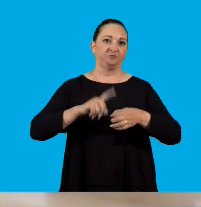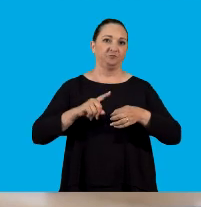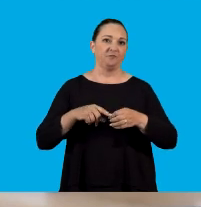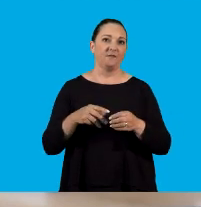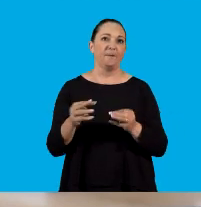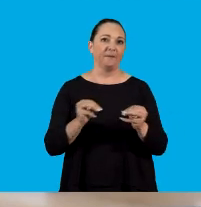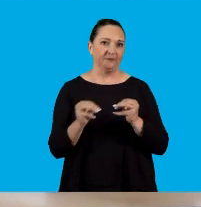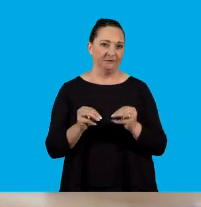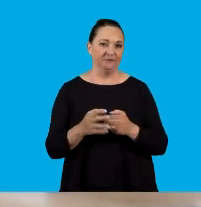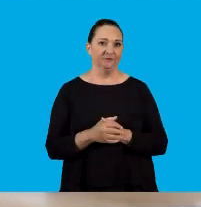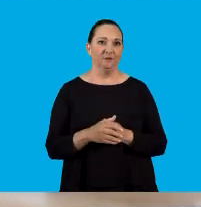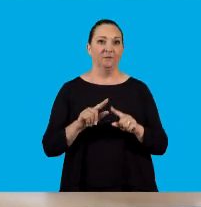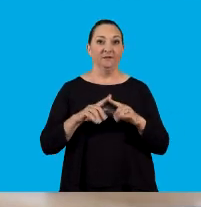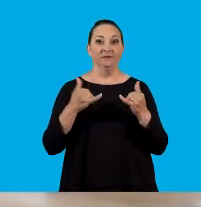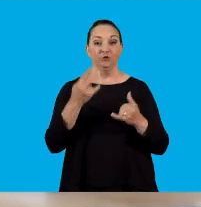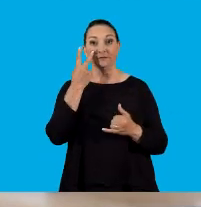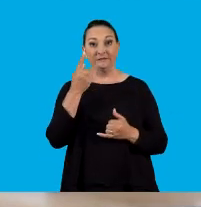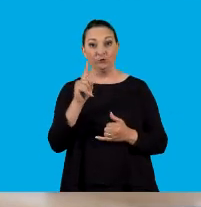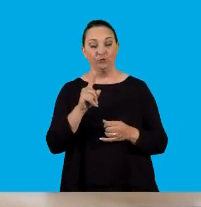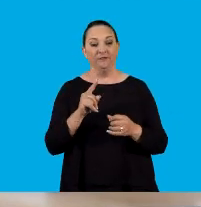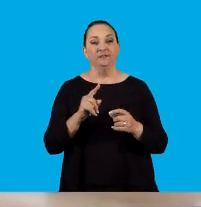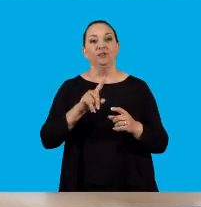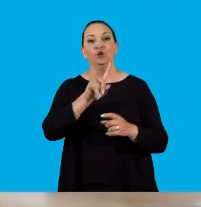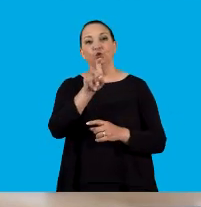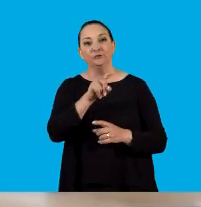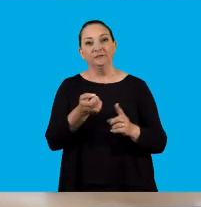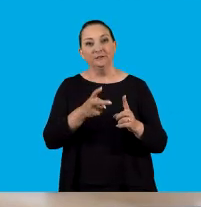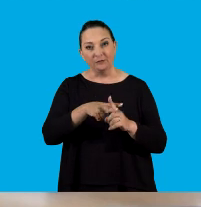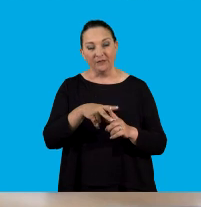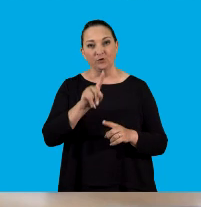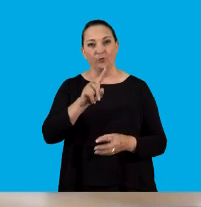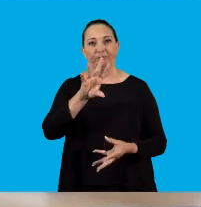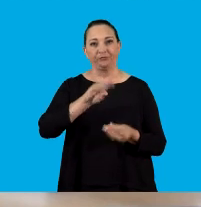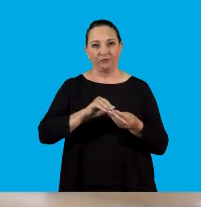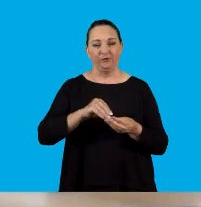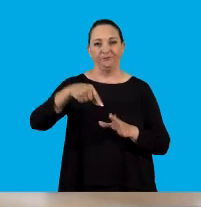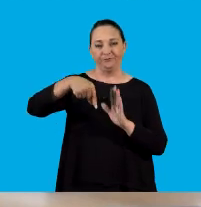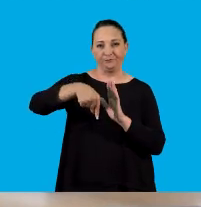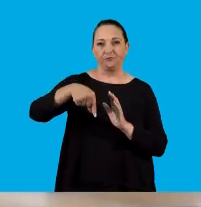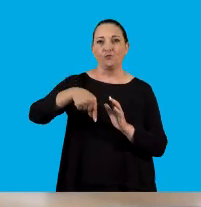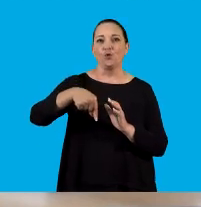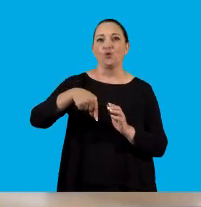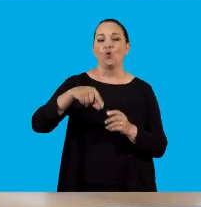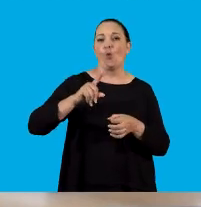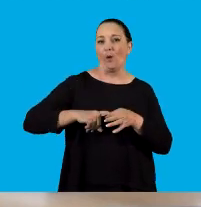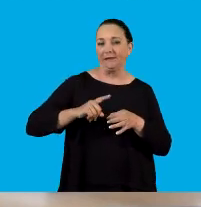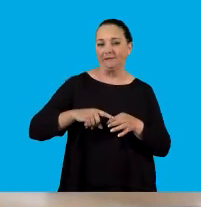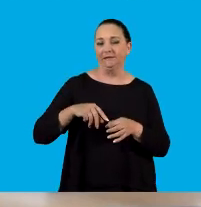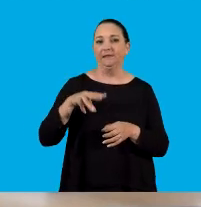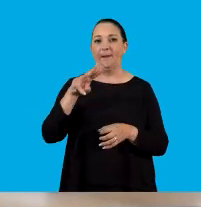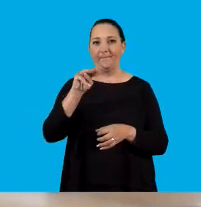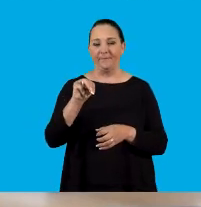be looking into the application questions on the total quality management. So the